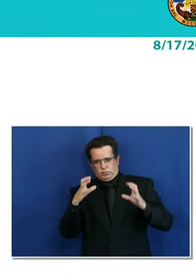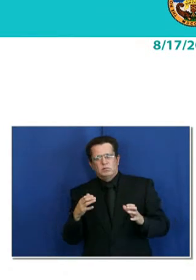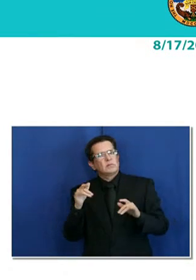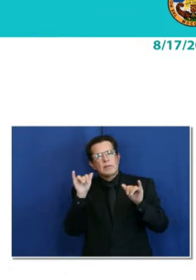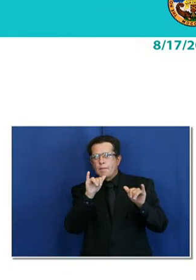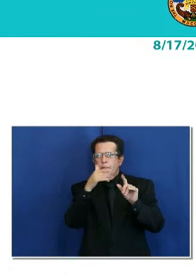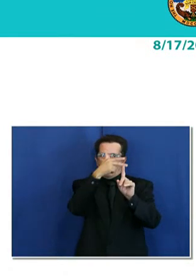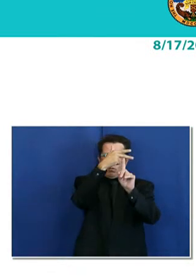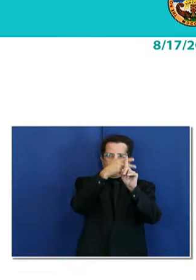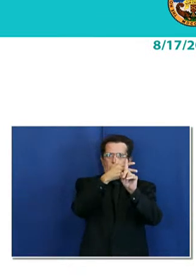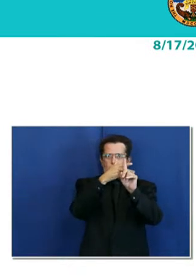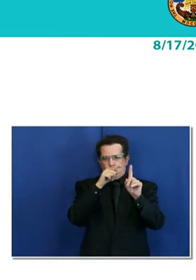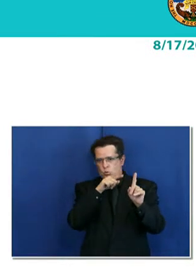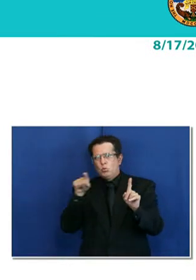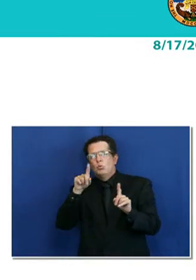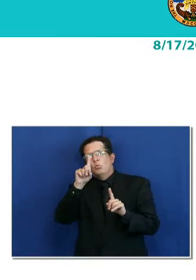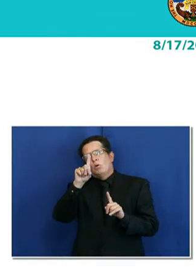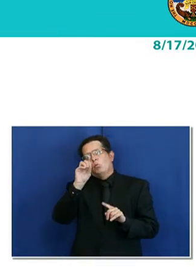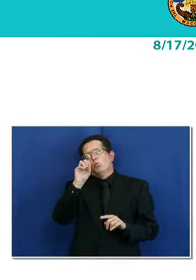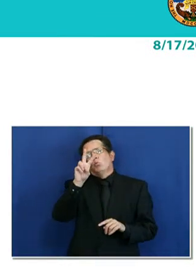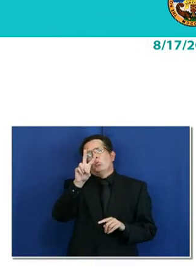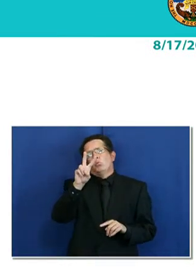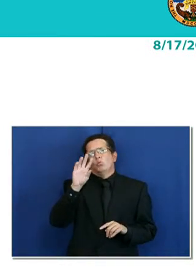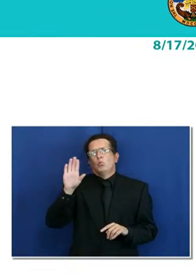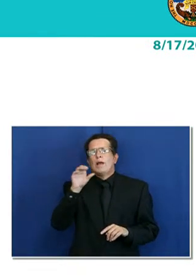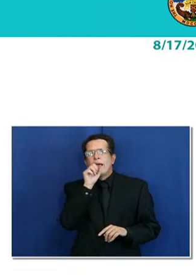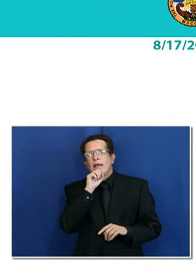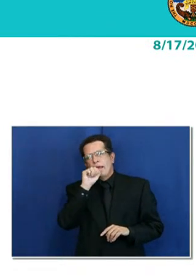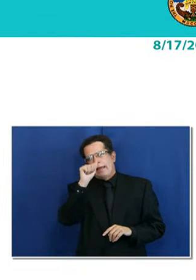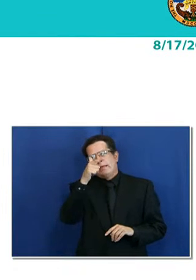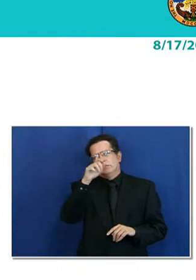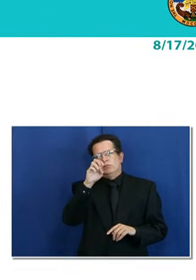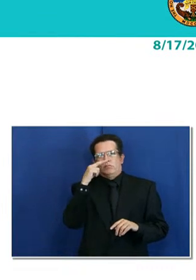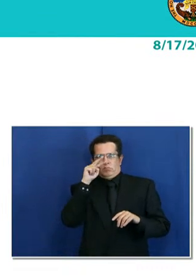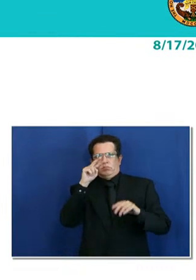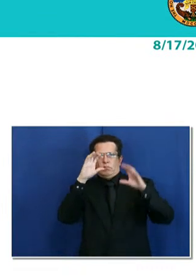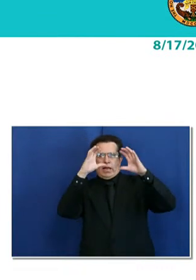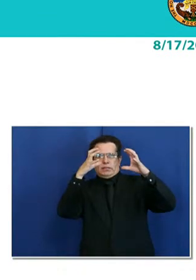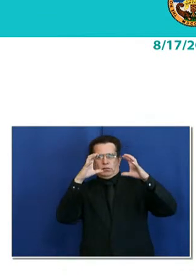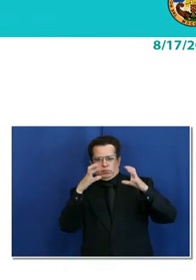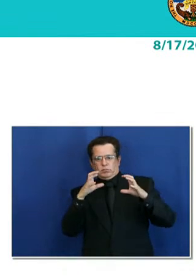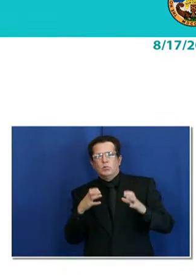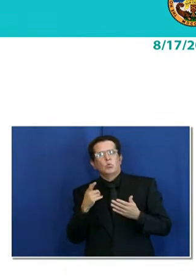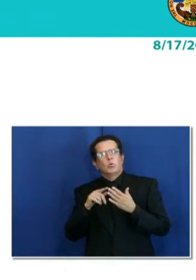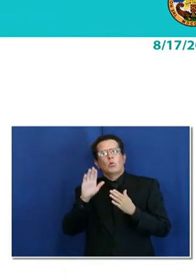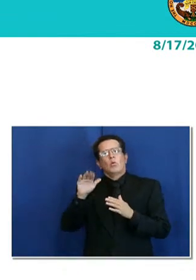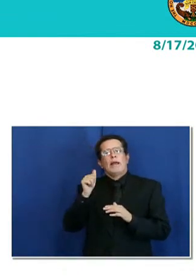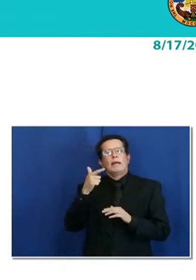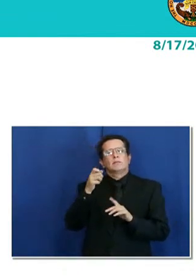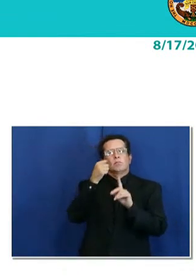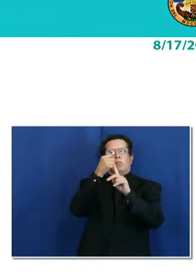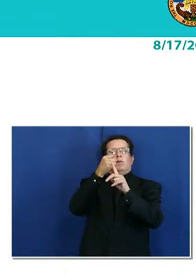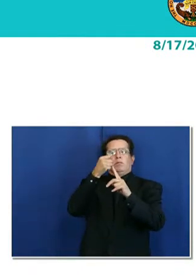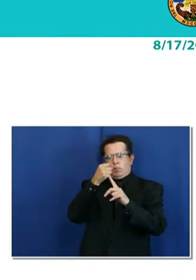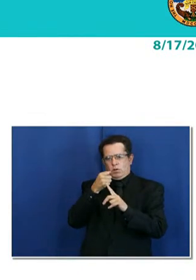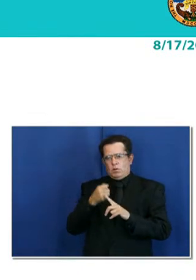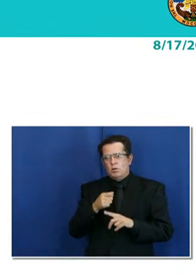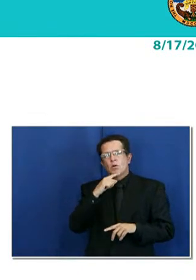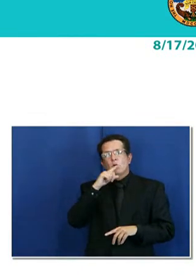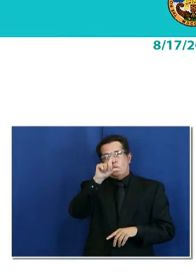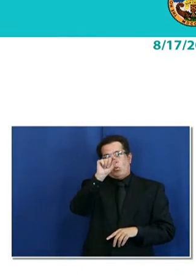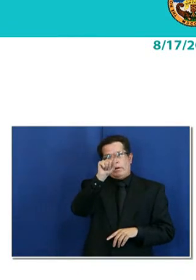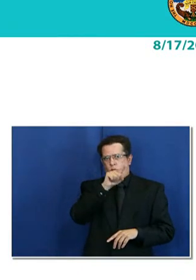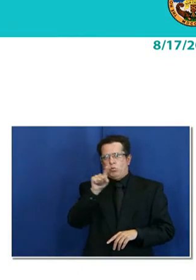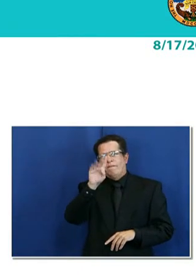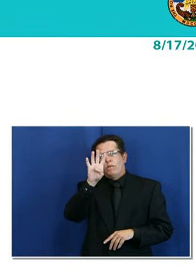the same, from 3 months of age to 102 years of age. The age range from 20 to 49 years of age makes